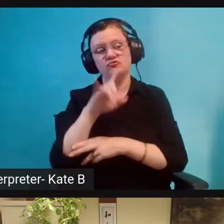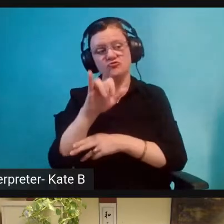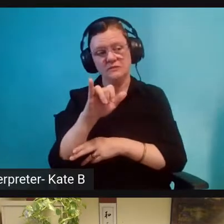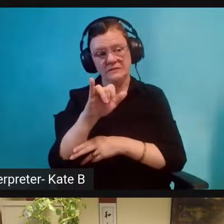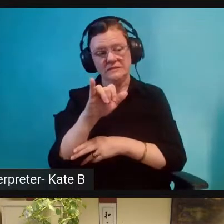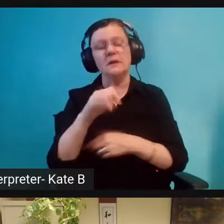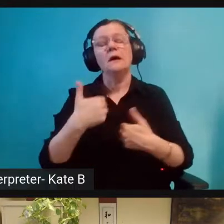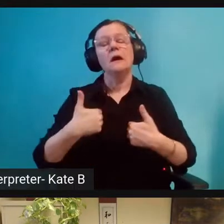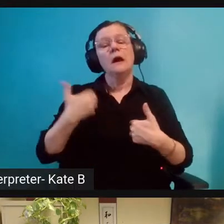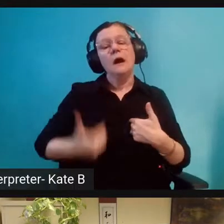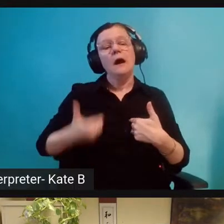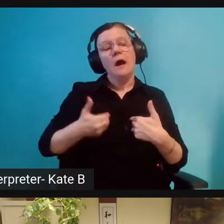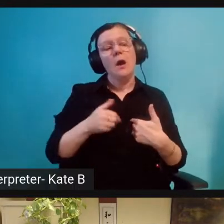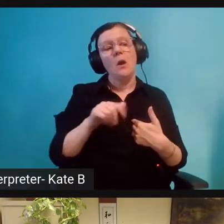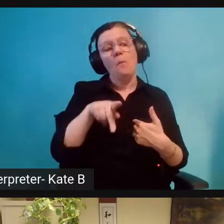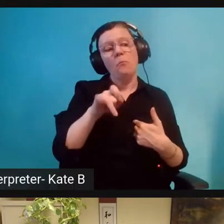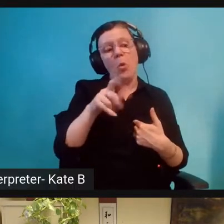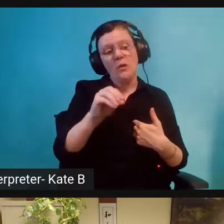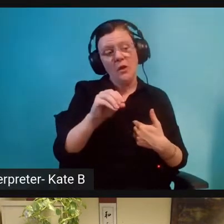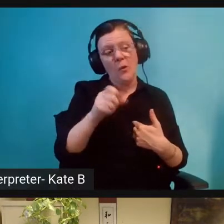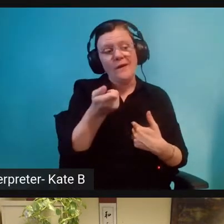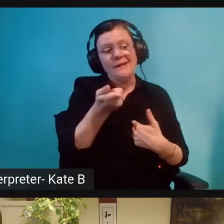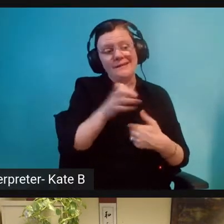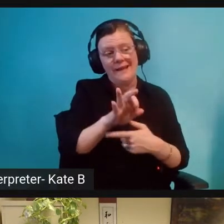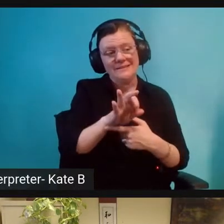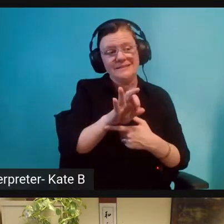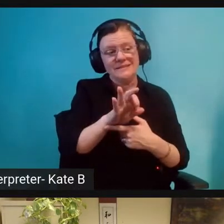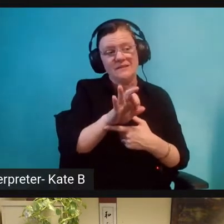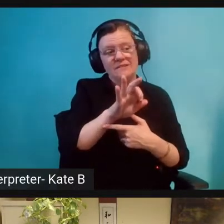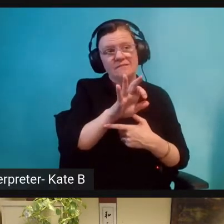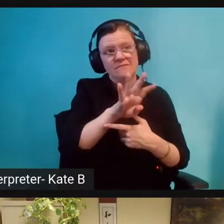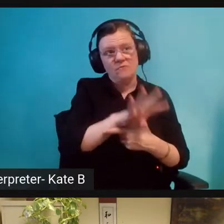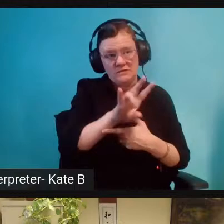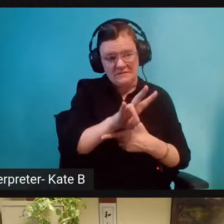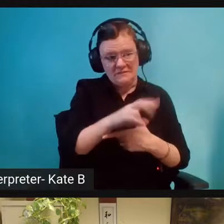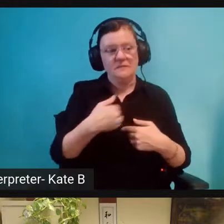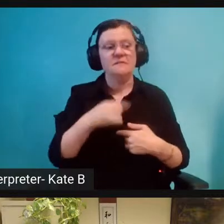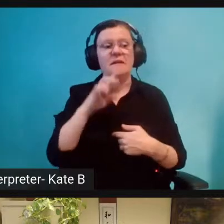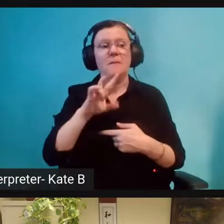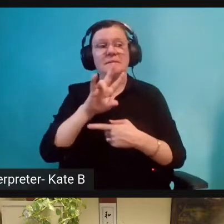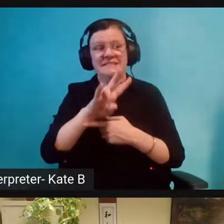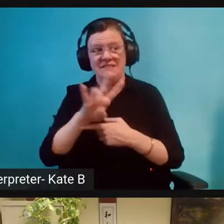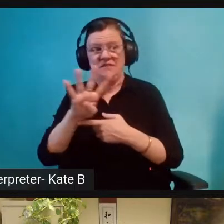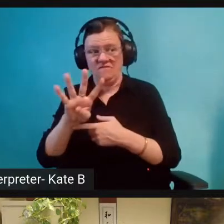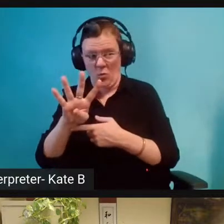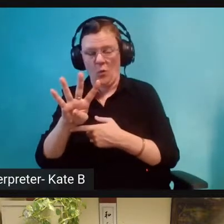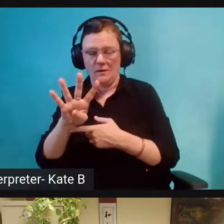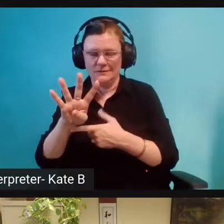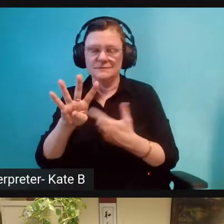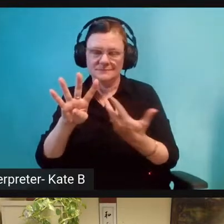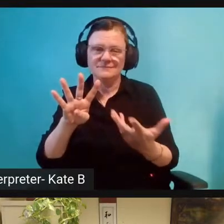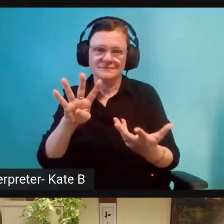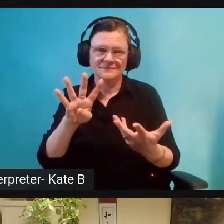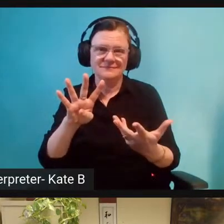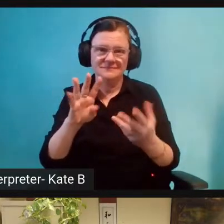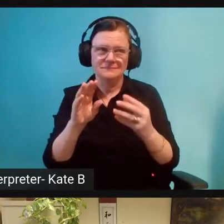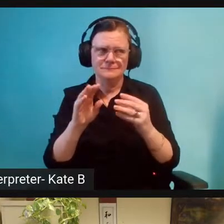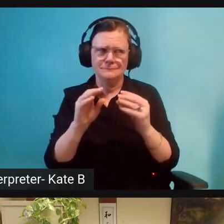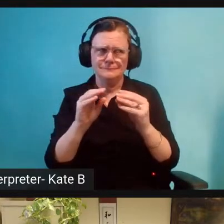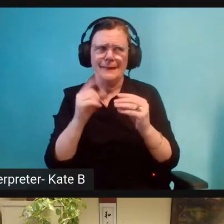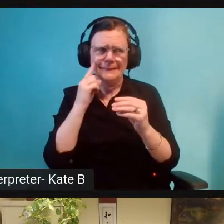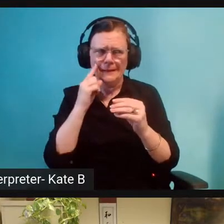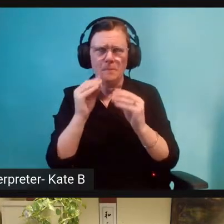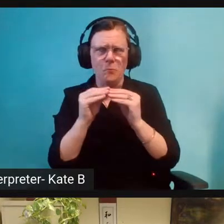in 1947. I'm 74, probably one of the older people on the Zoom call